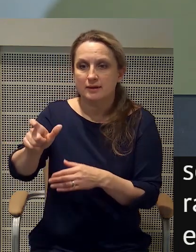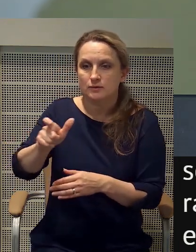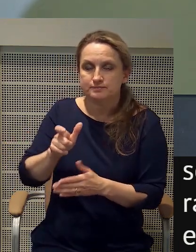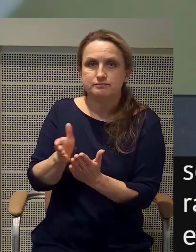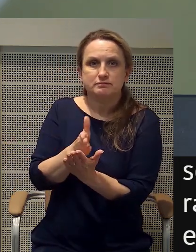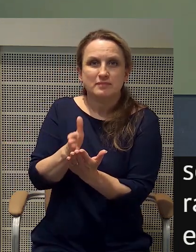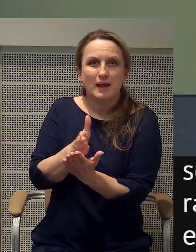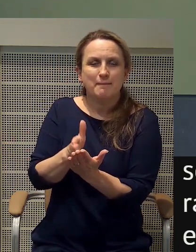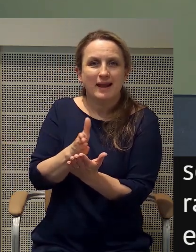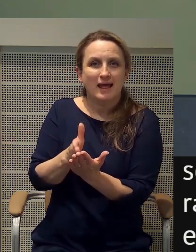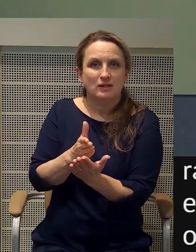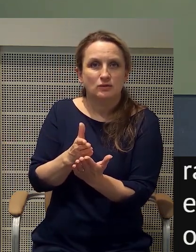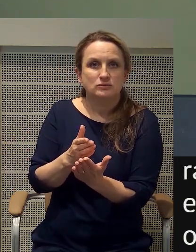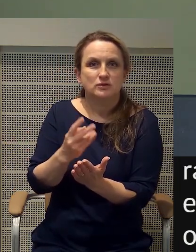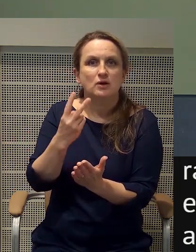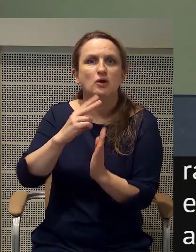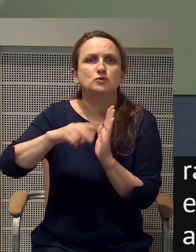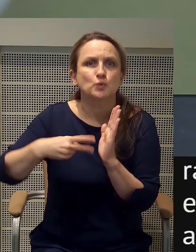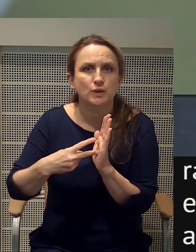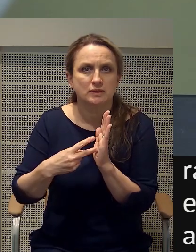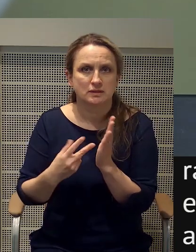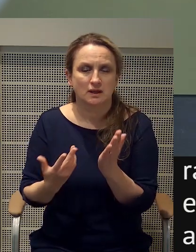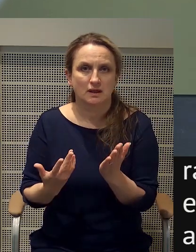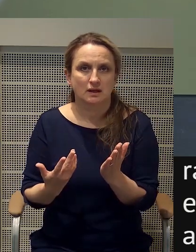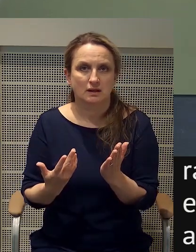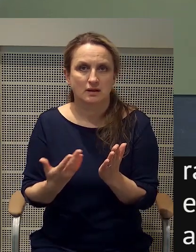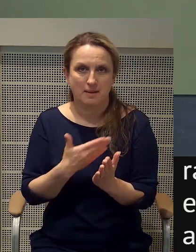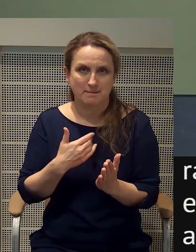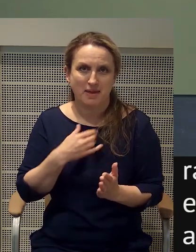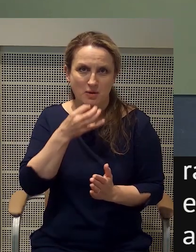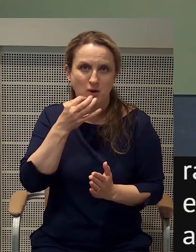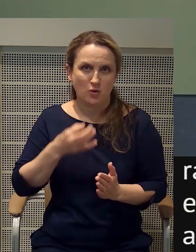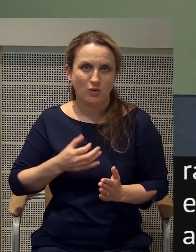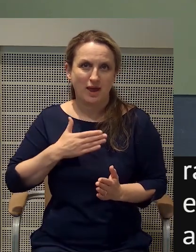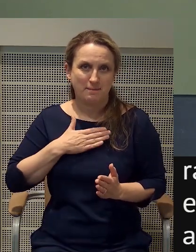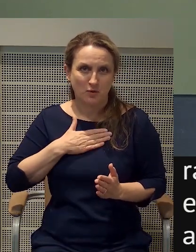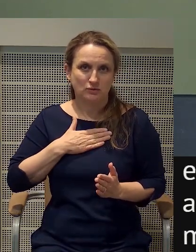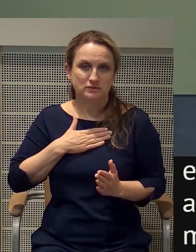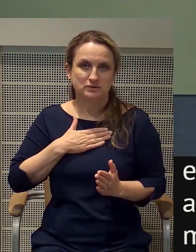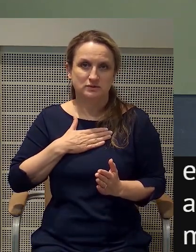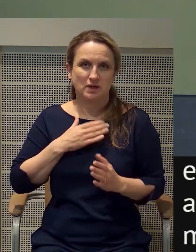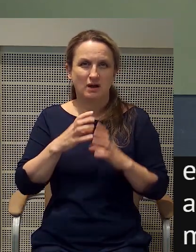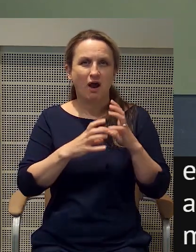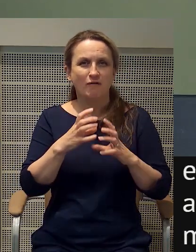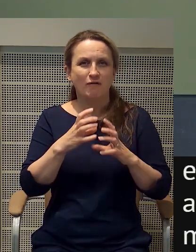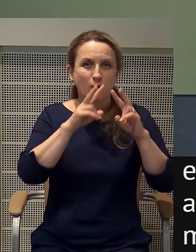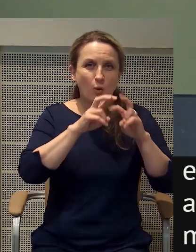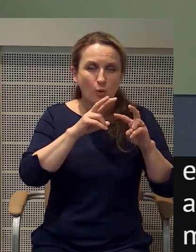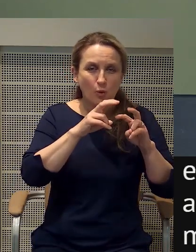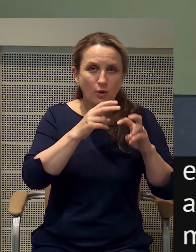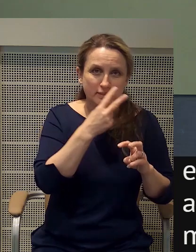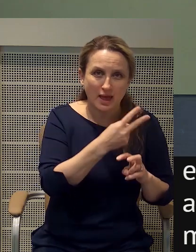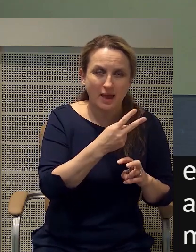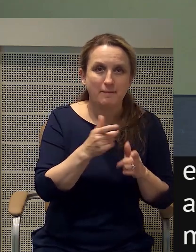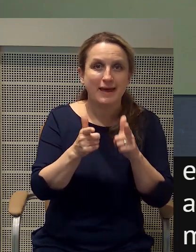We need to have separate proceedings in Estonia. We've heard that these proceedings should